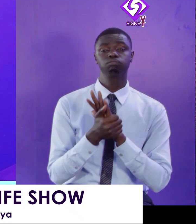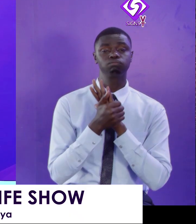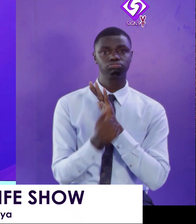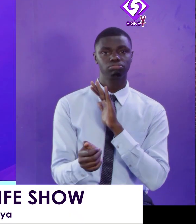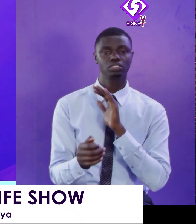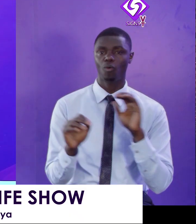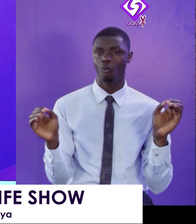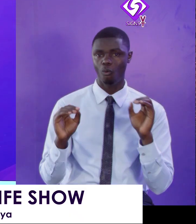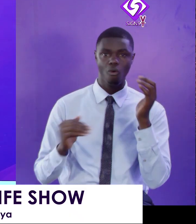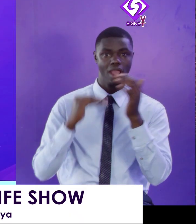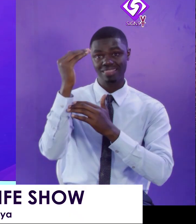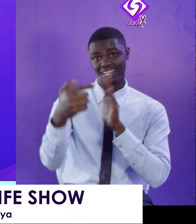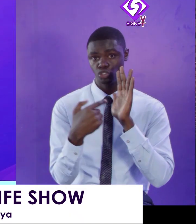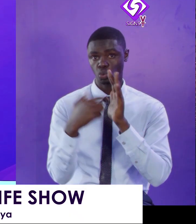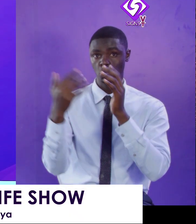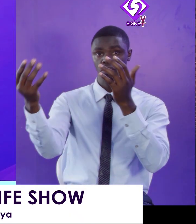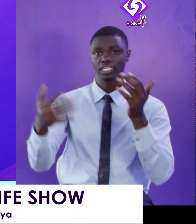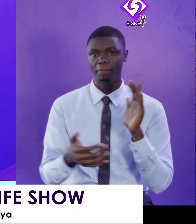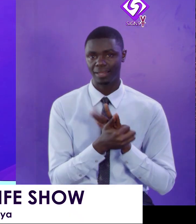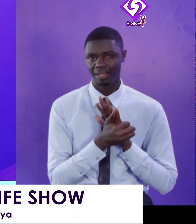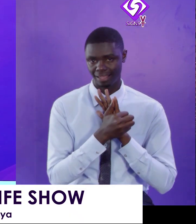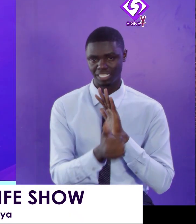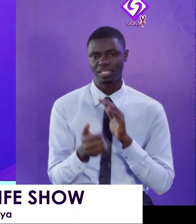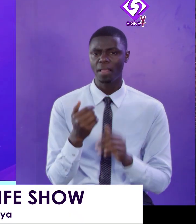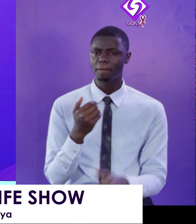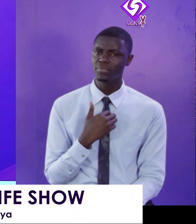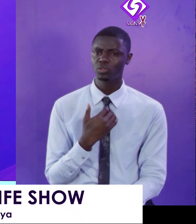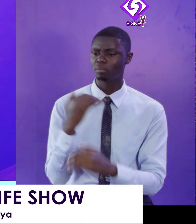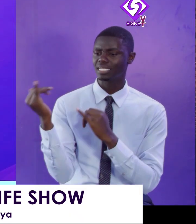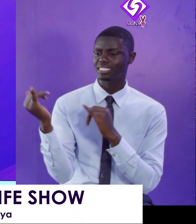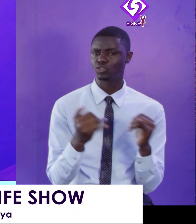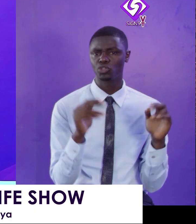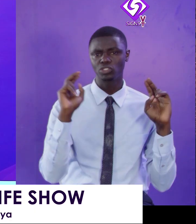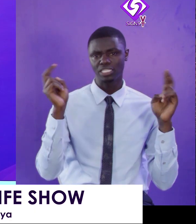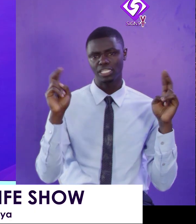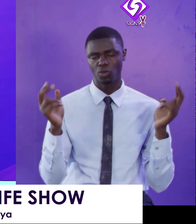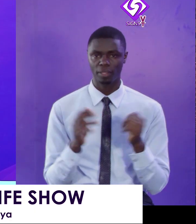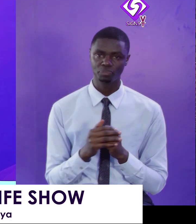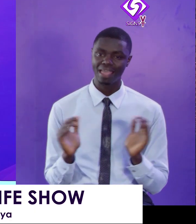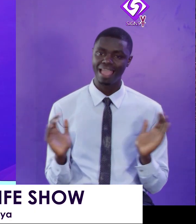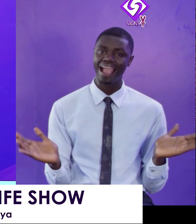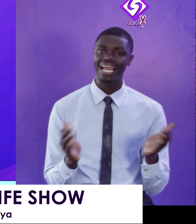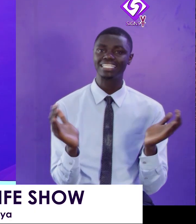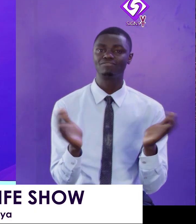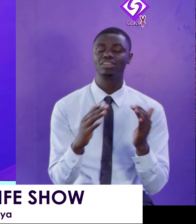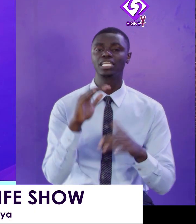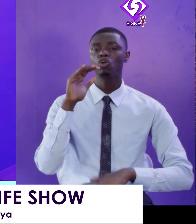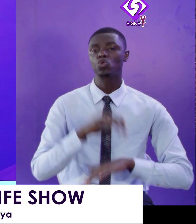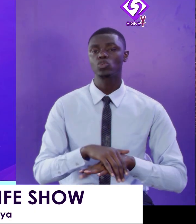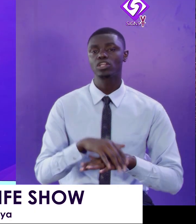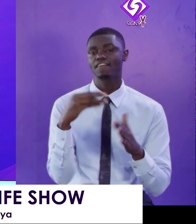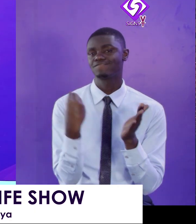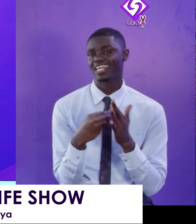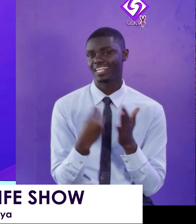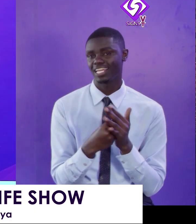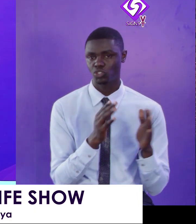next show. I'm speaking from a point of a layman, just introducing this. Cultivating good financial habits, part